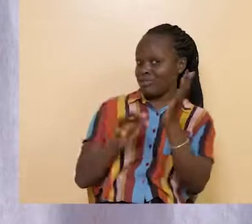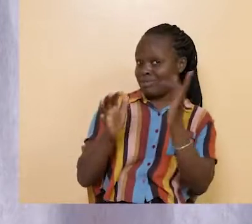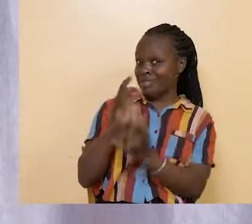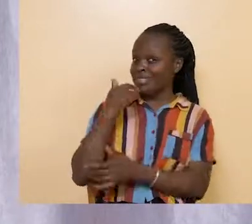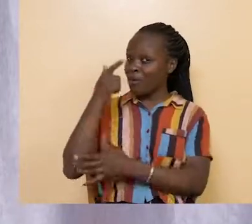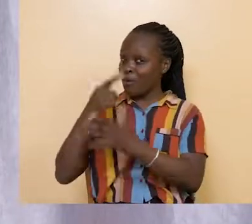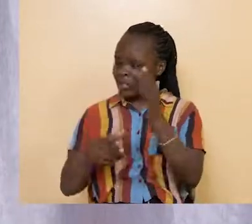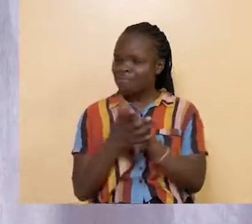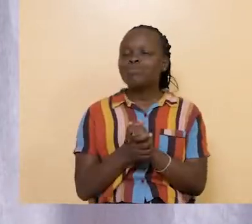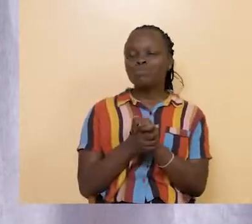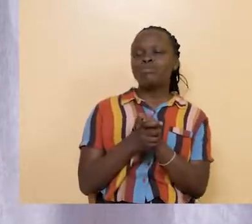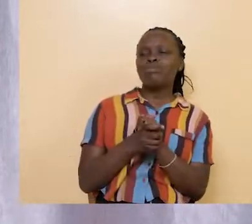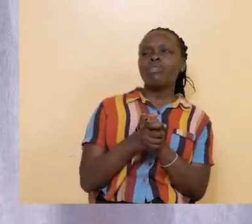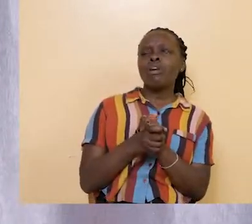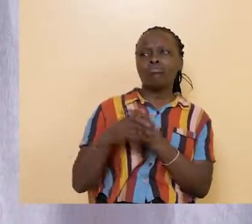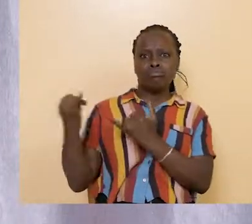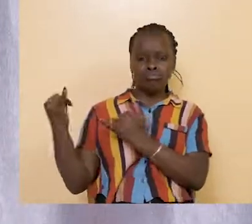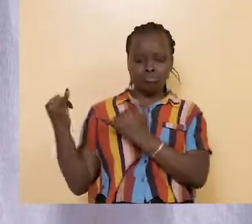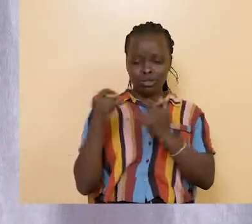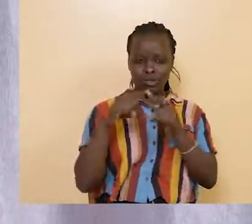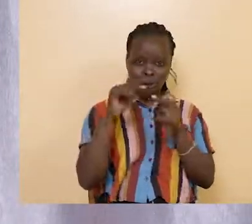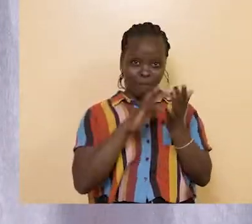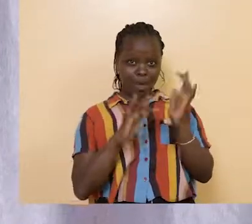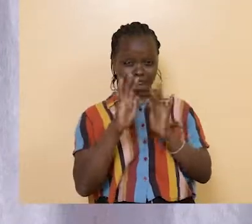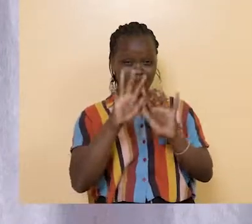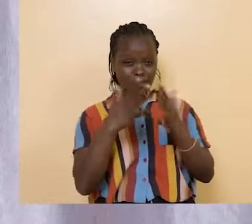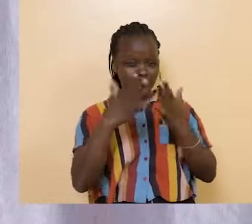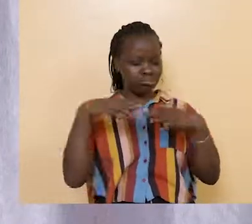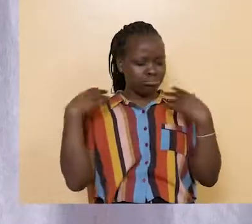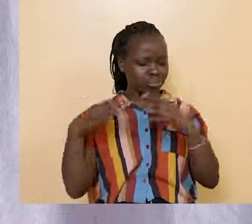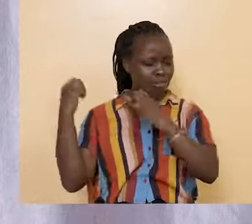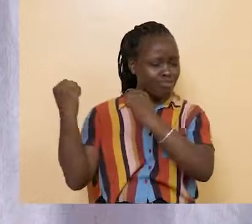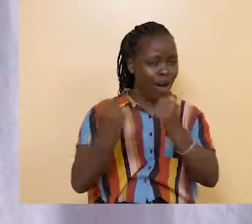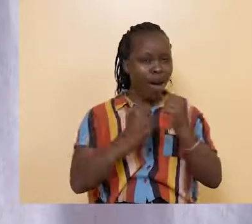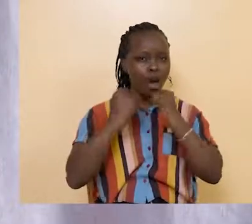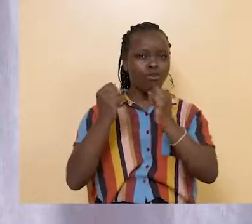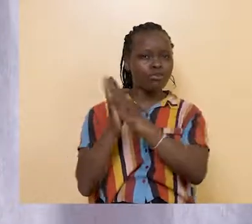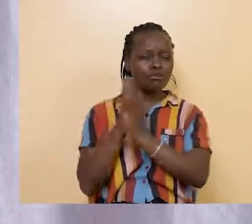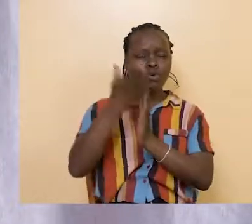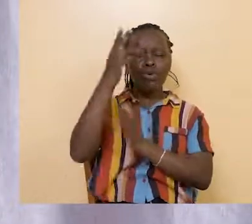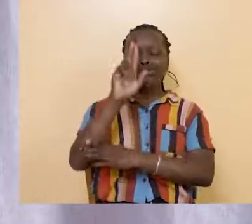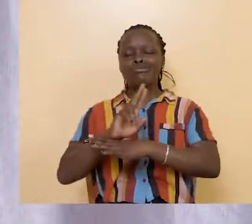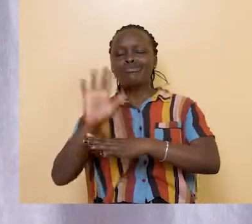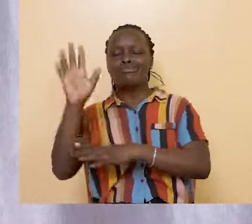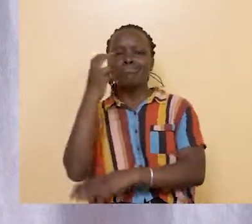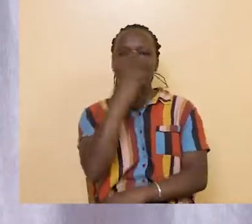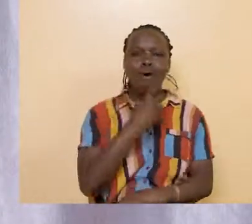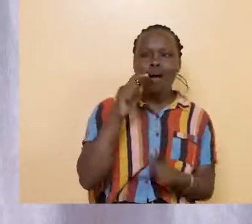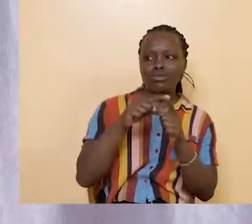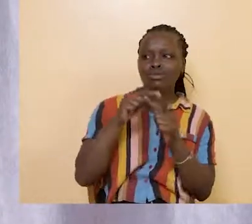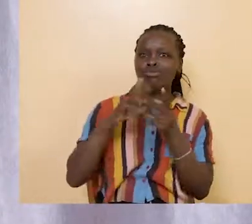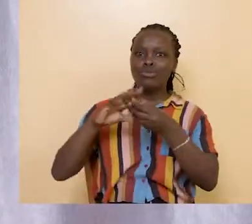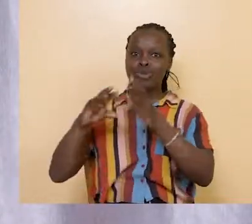In Genesis 1 has this grand introduction, which is a powerful narration of God using his words to